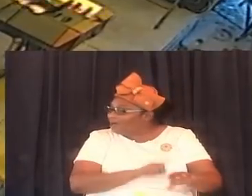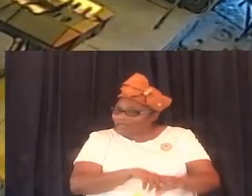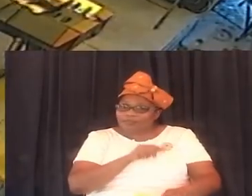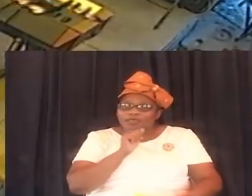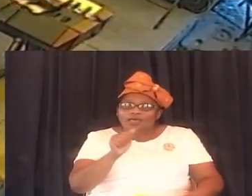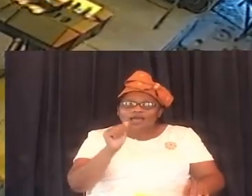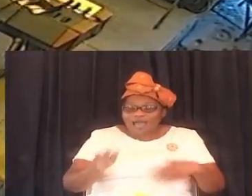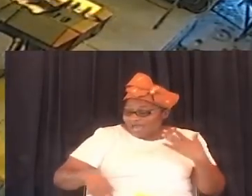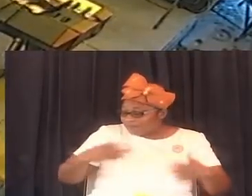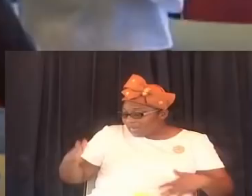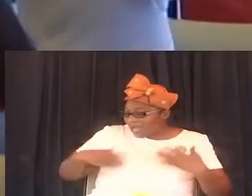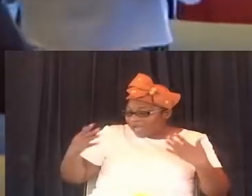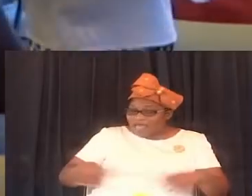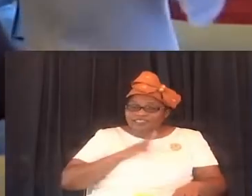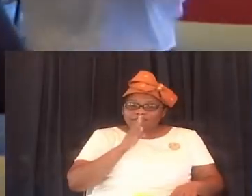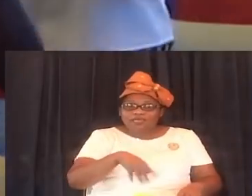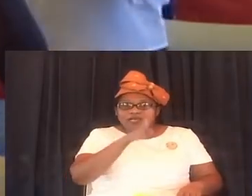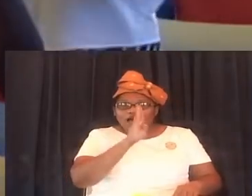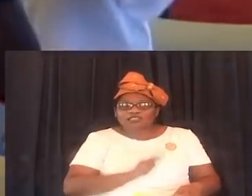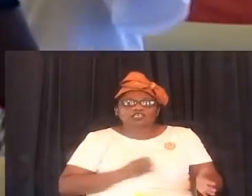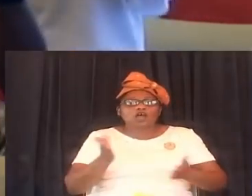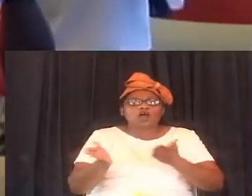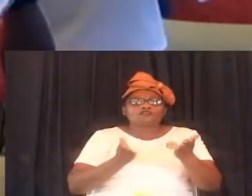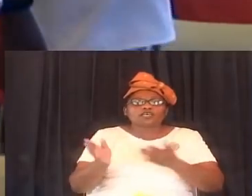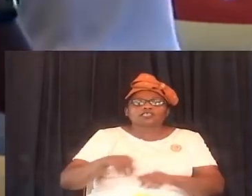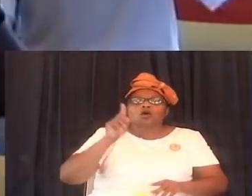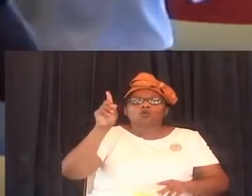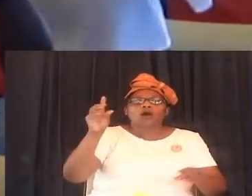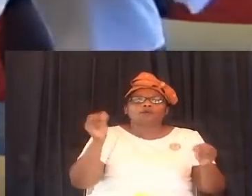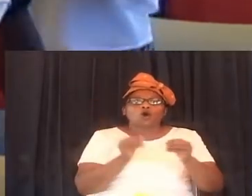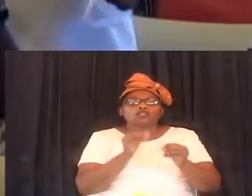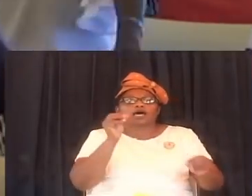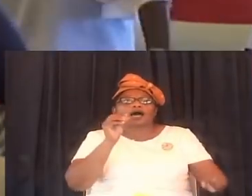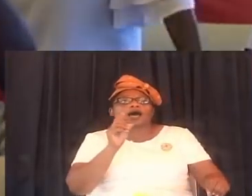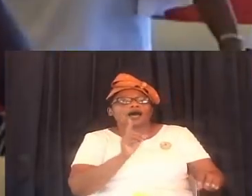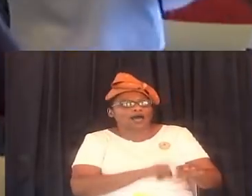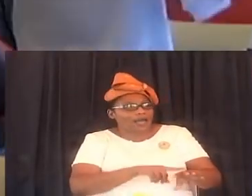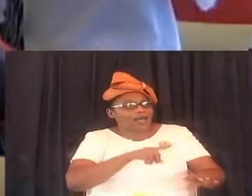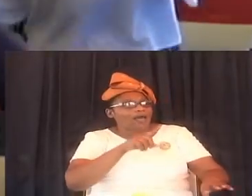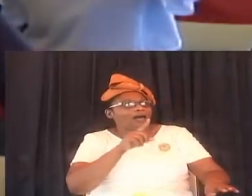time. I'm glad. I'm glad to be God's servant. One more